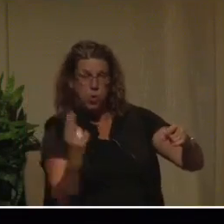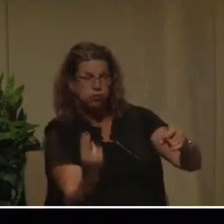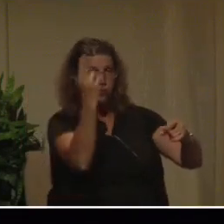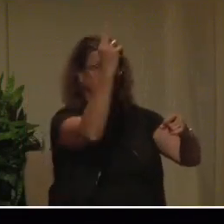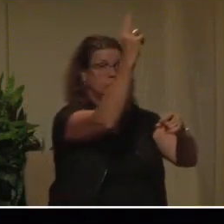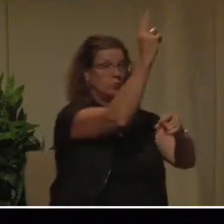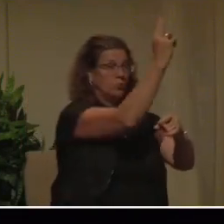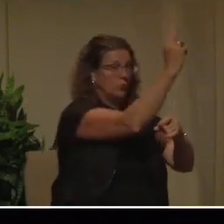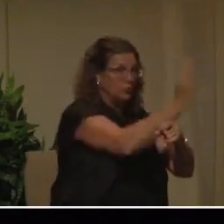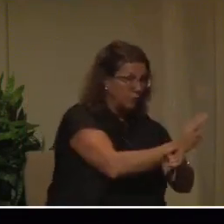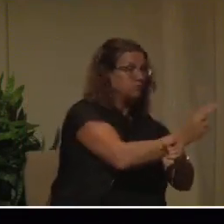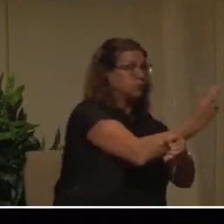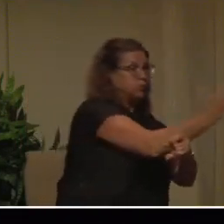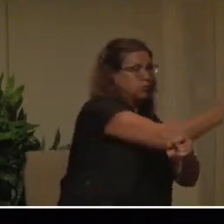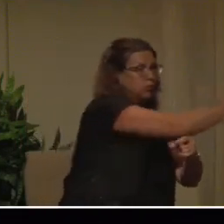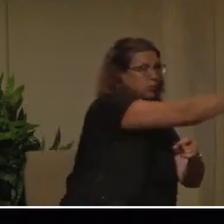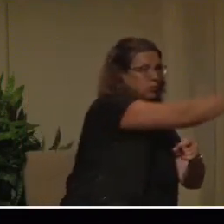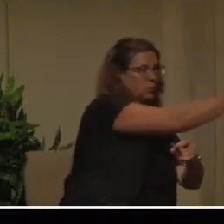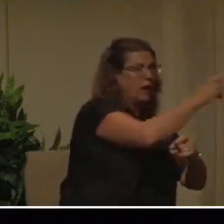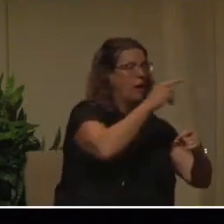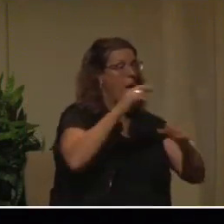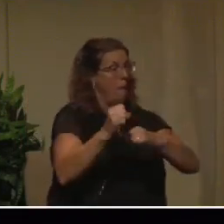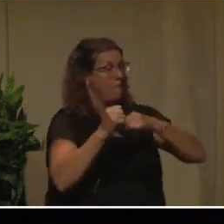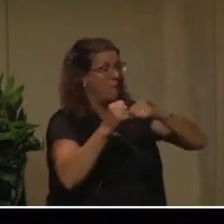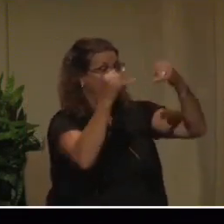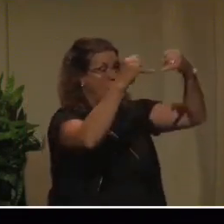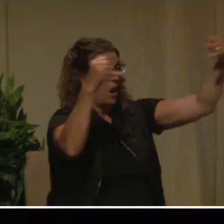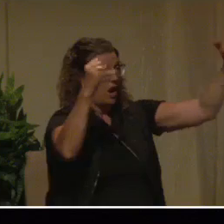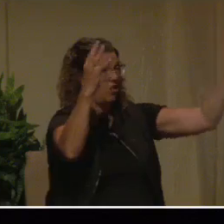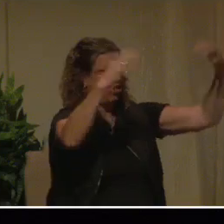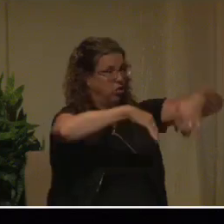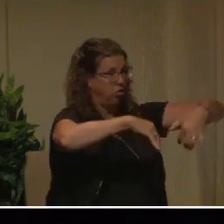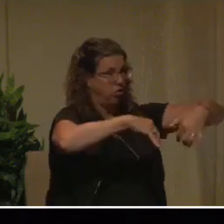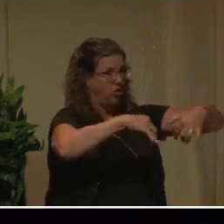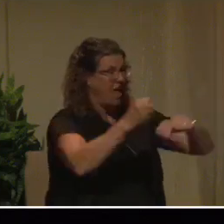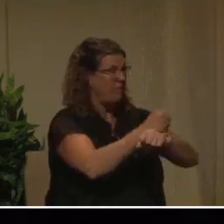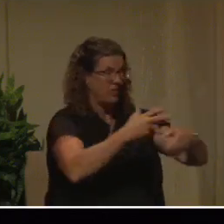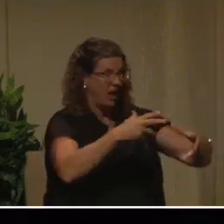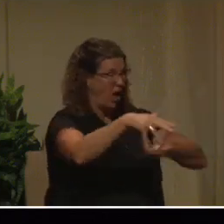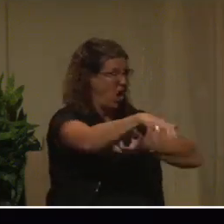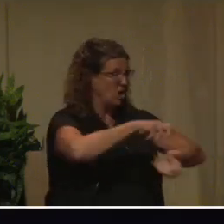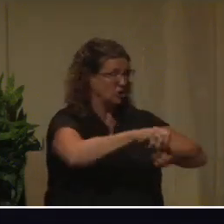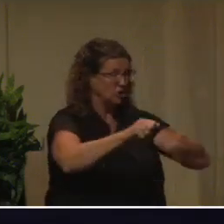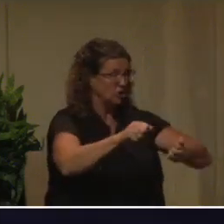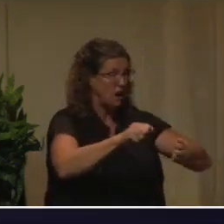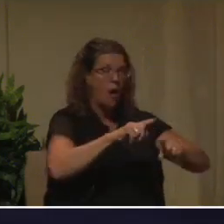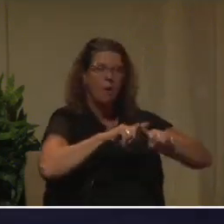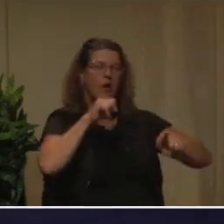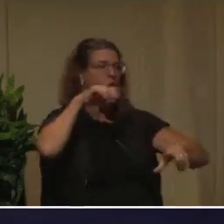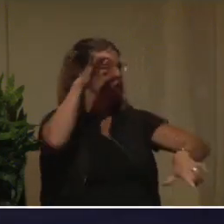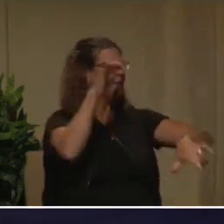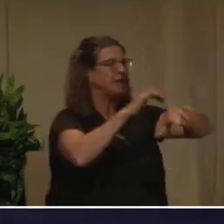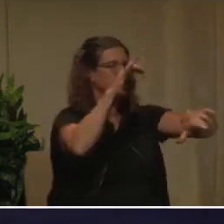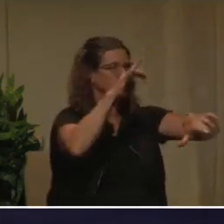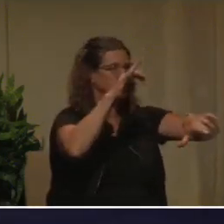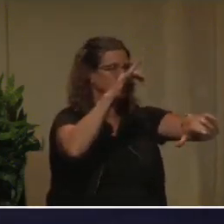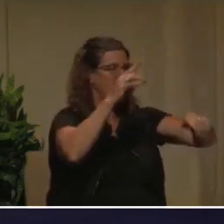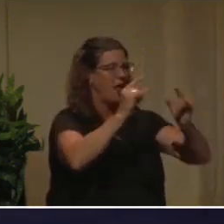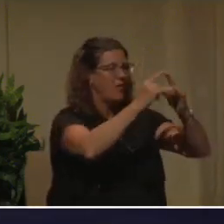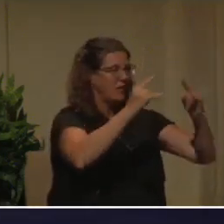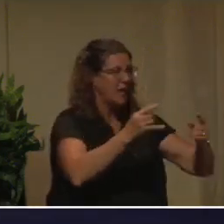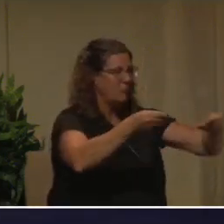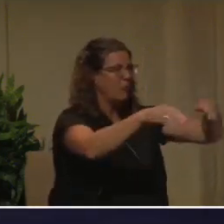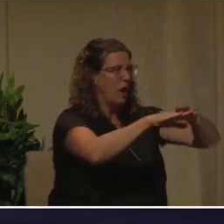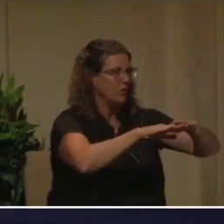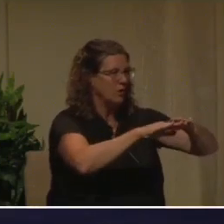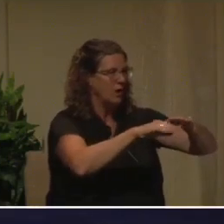diverted. I mean, power lines were down everywhere, but it didn't come on the campground. And all I could think about